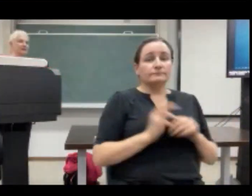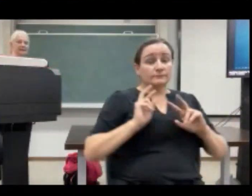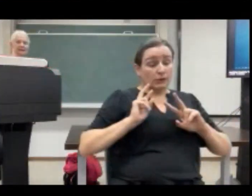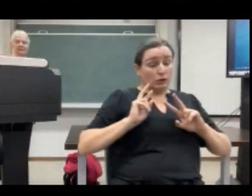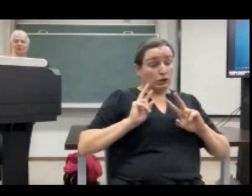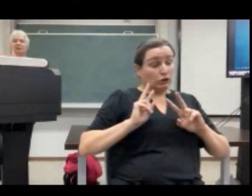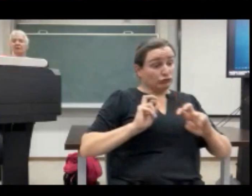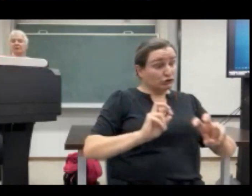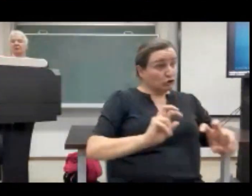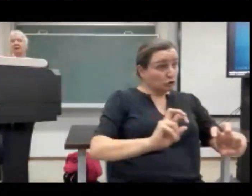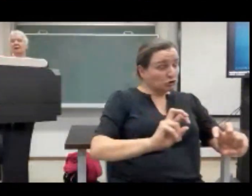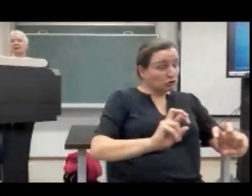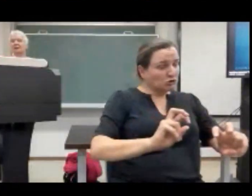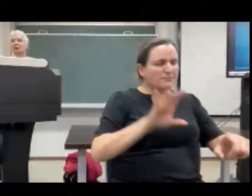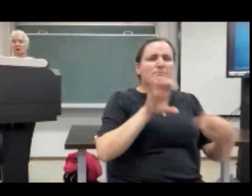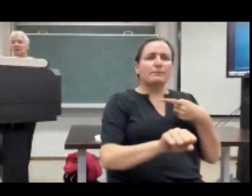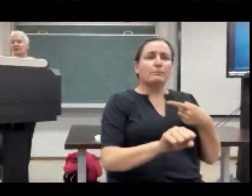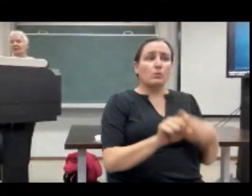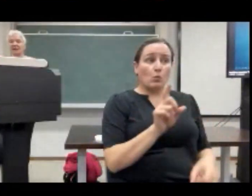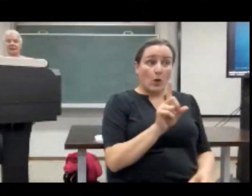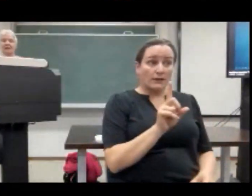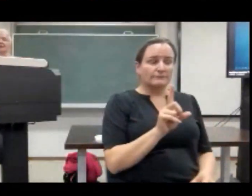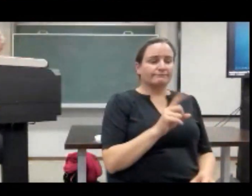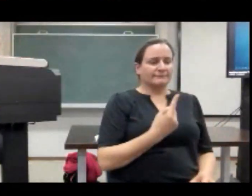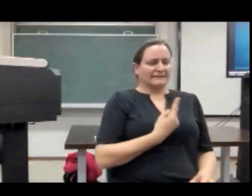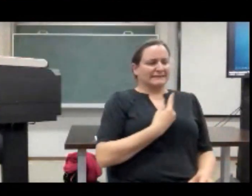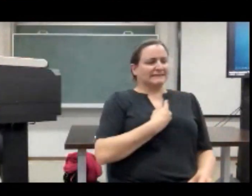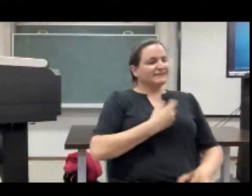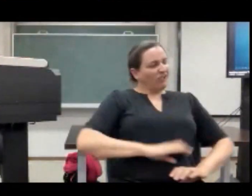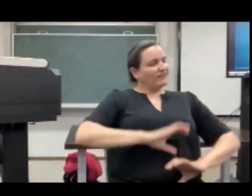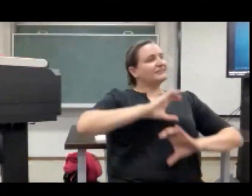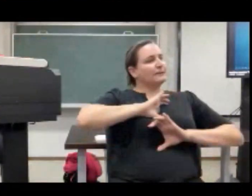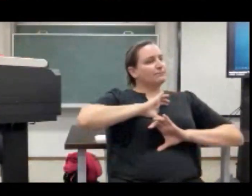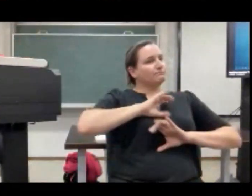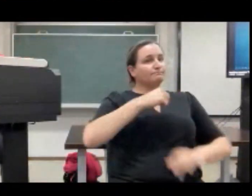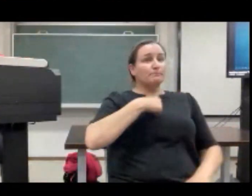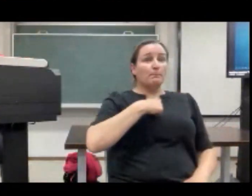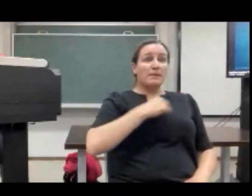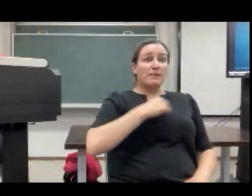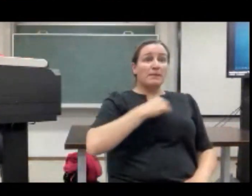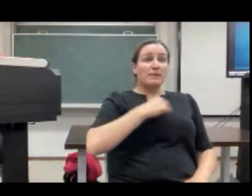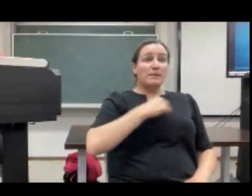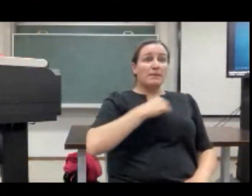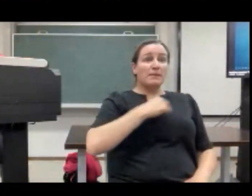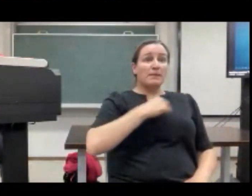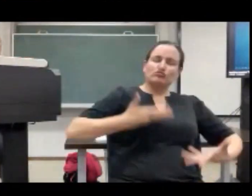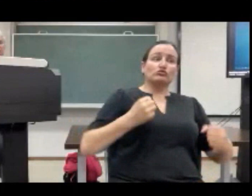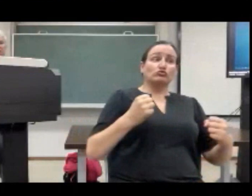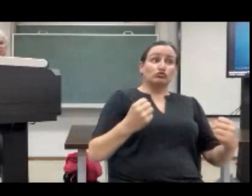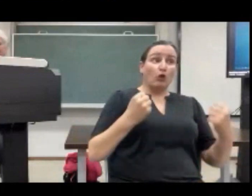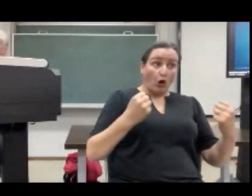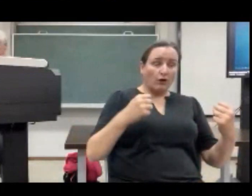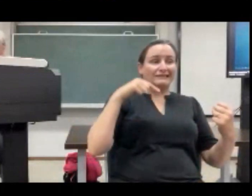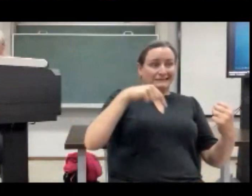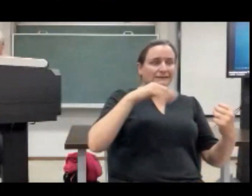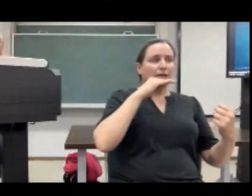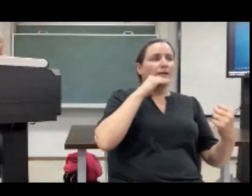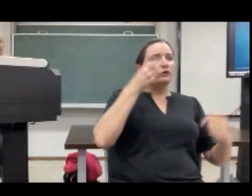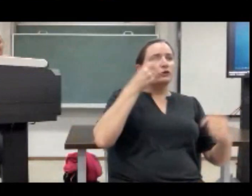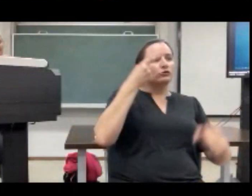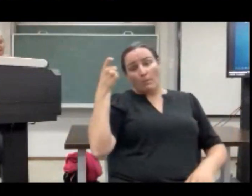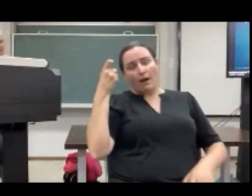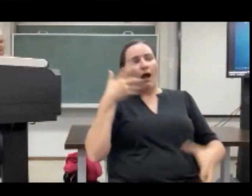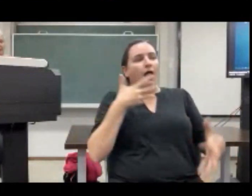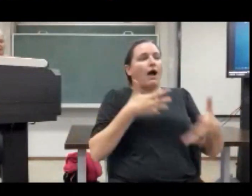that self-esteem and a strong sense of identity support individuals dealing with trauma.